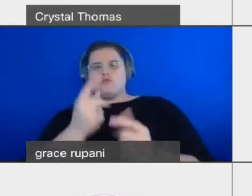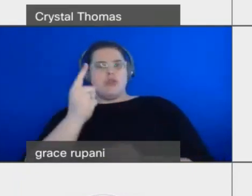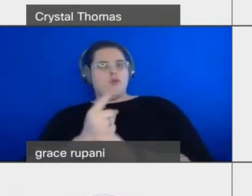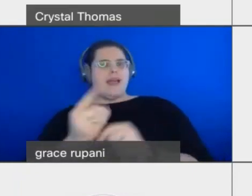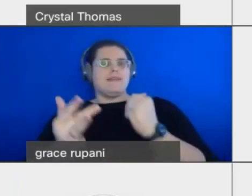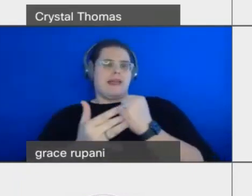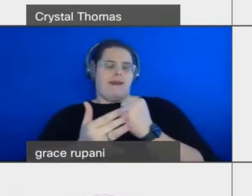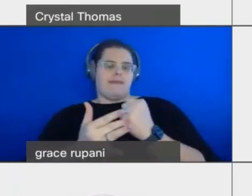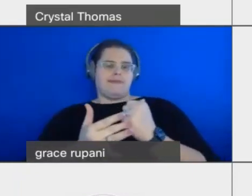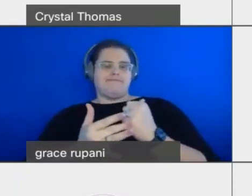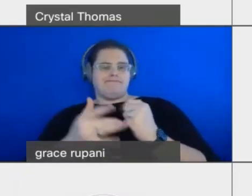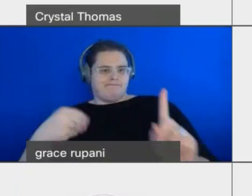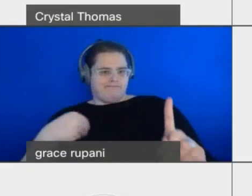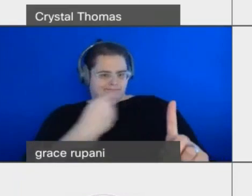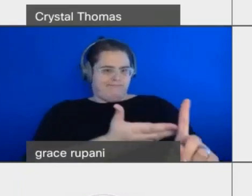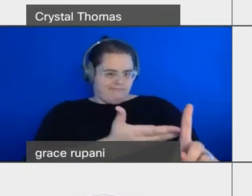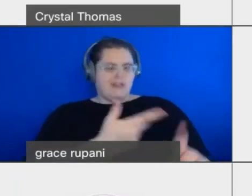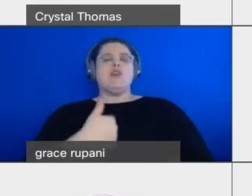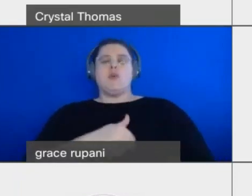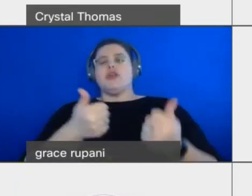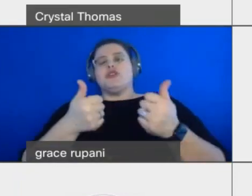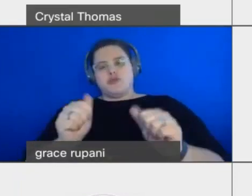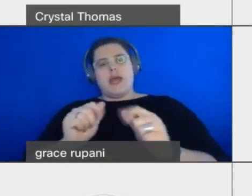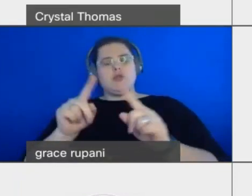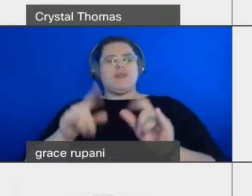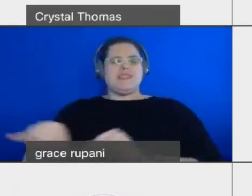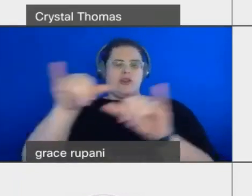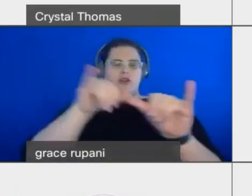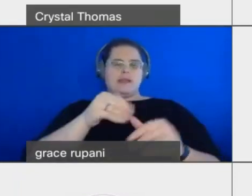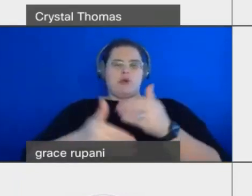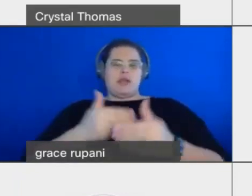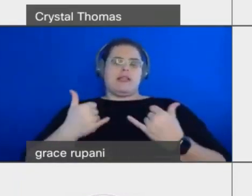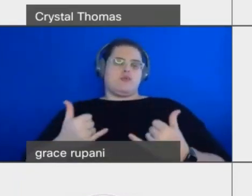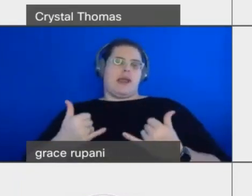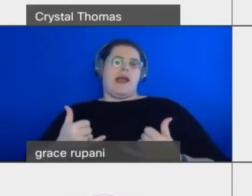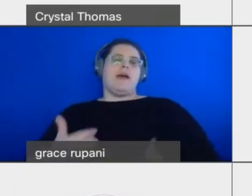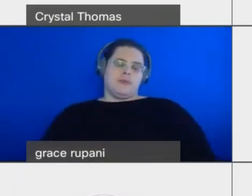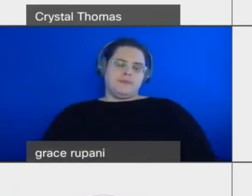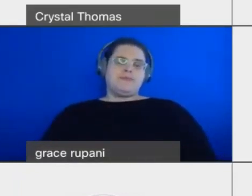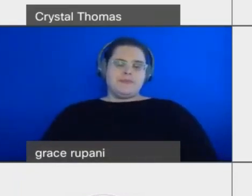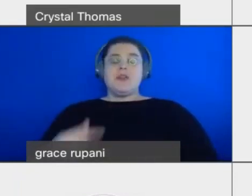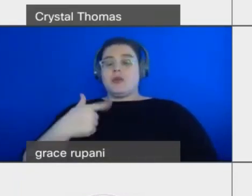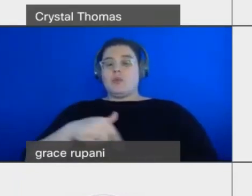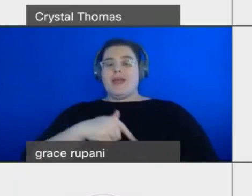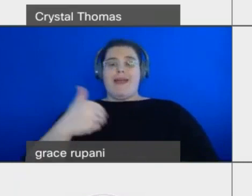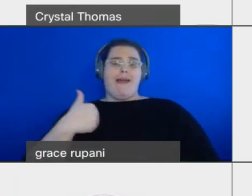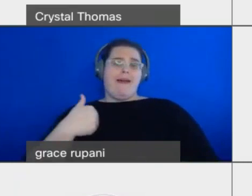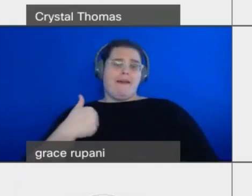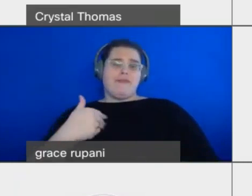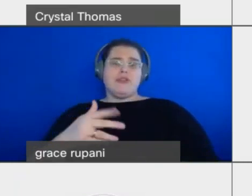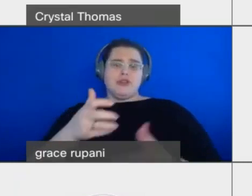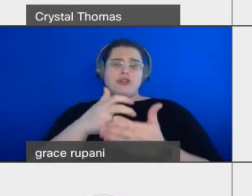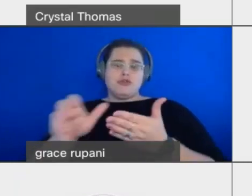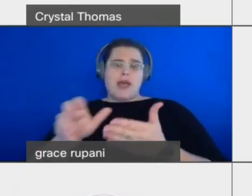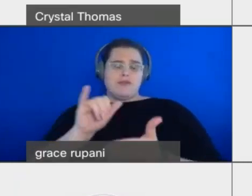on to standardize. At the time when we have a draft of what that tool will be that the AT providers will